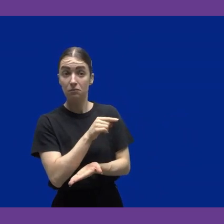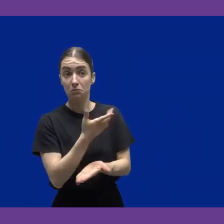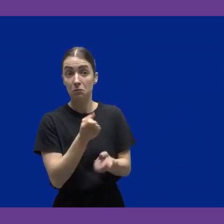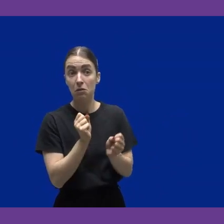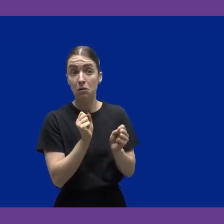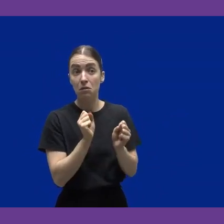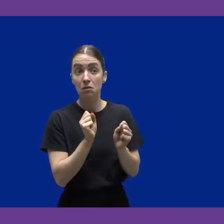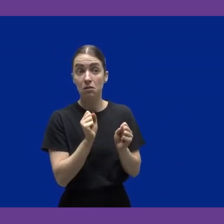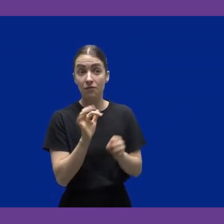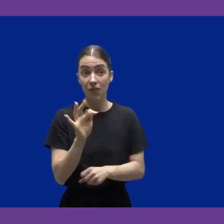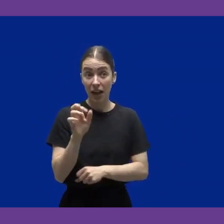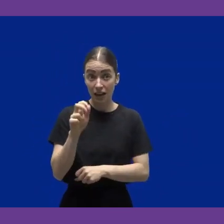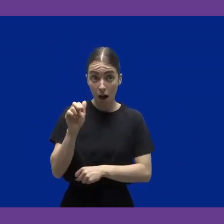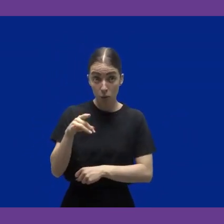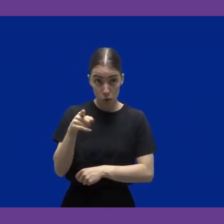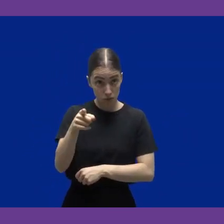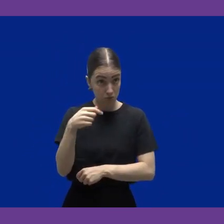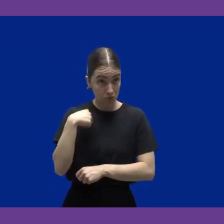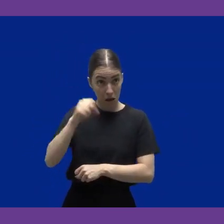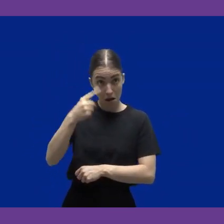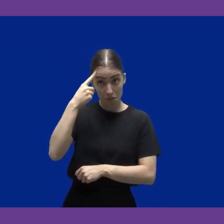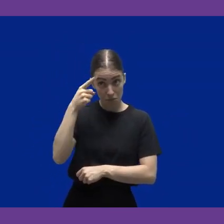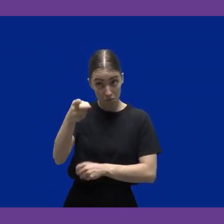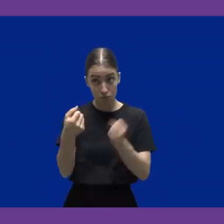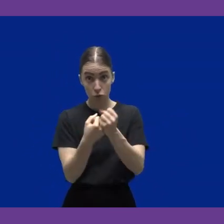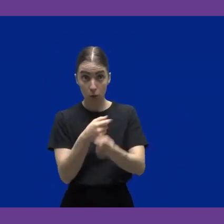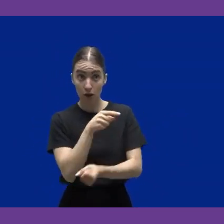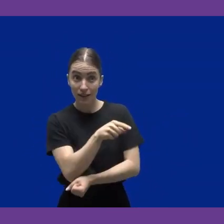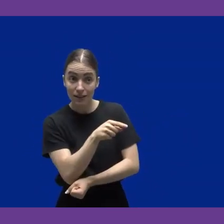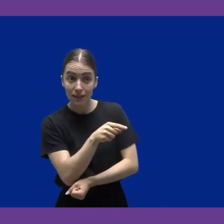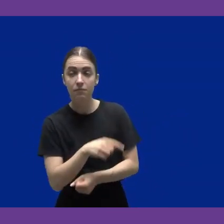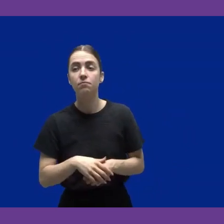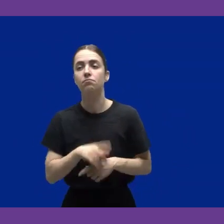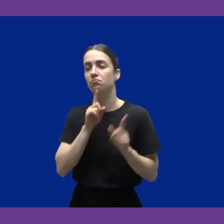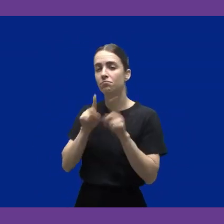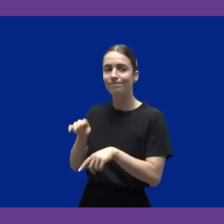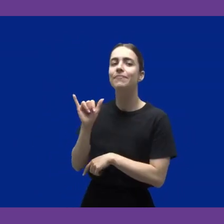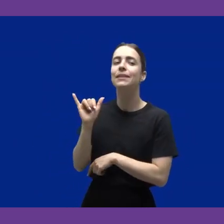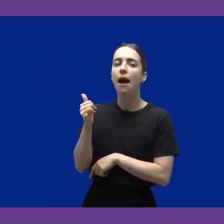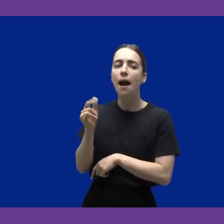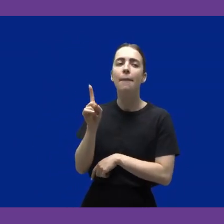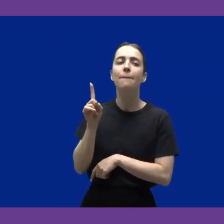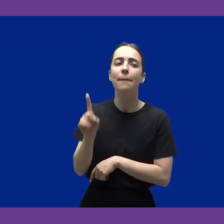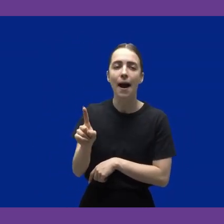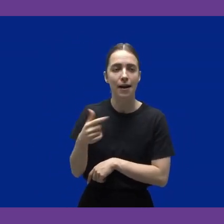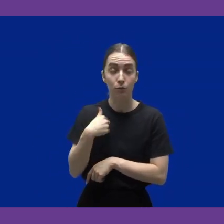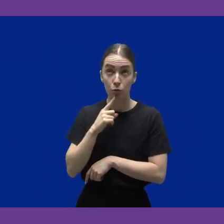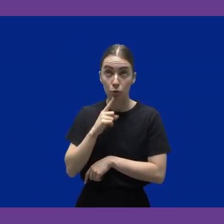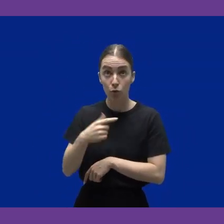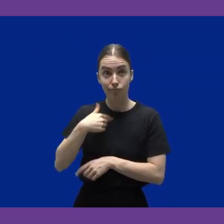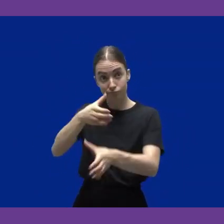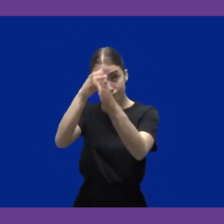it. Yes, but I have no idea, Jose Luis. I don't know if